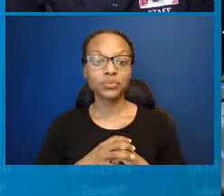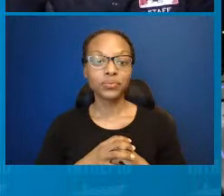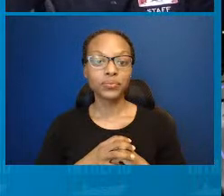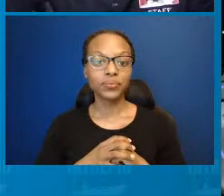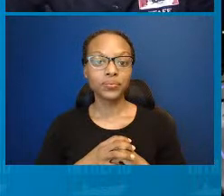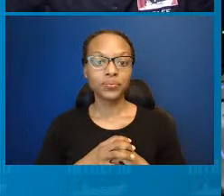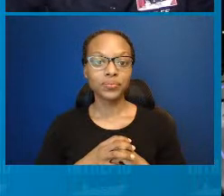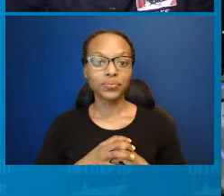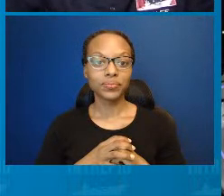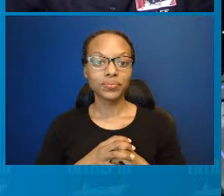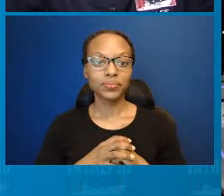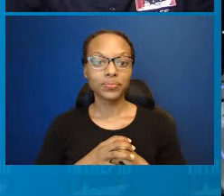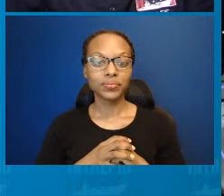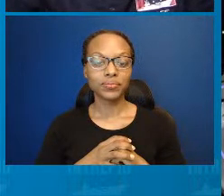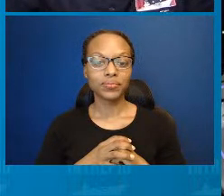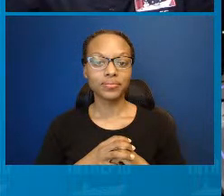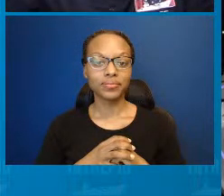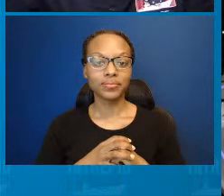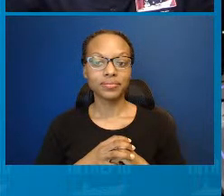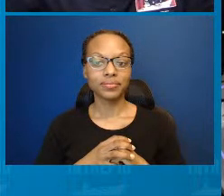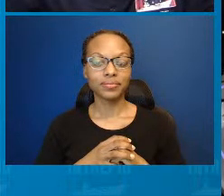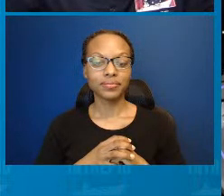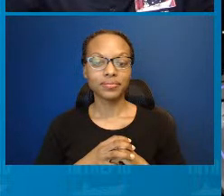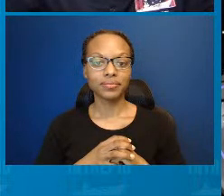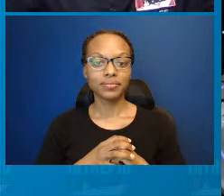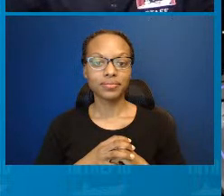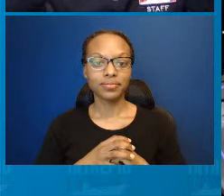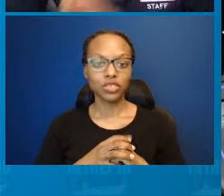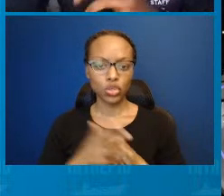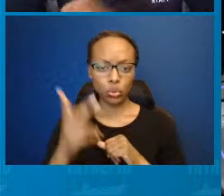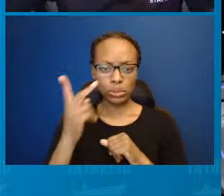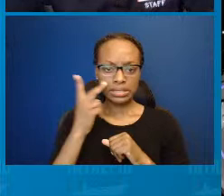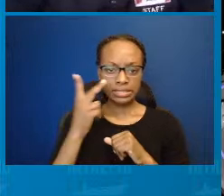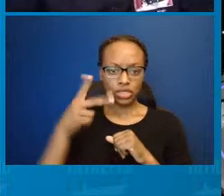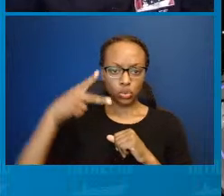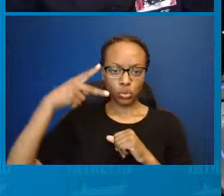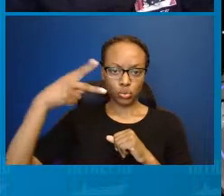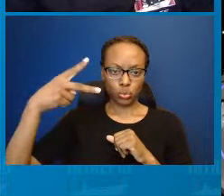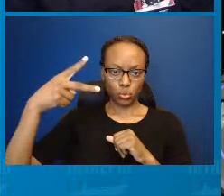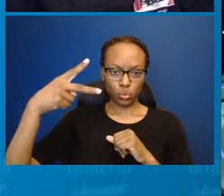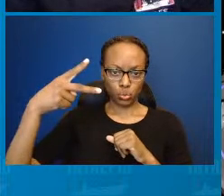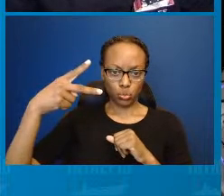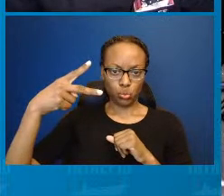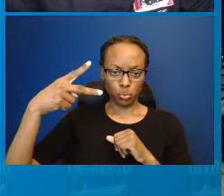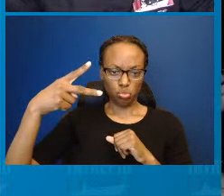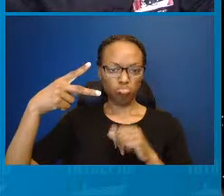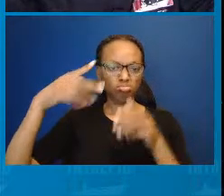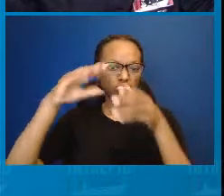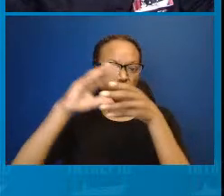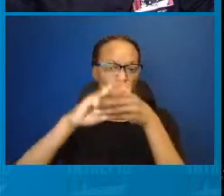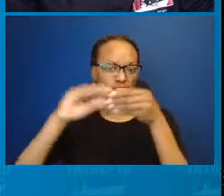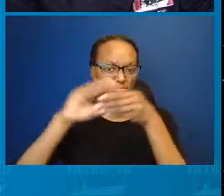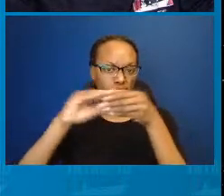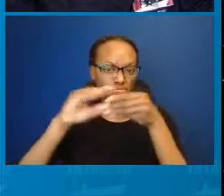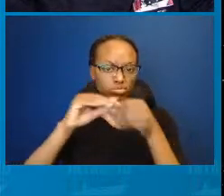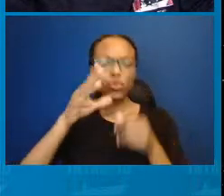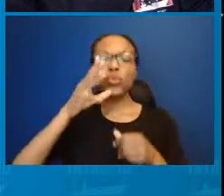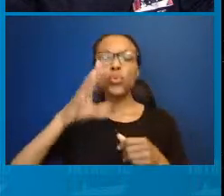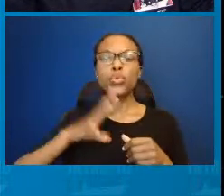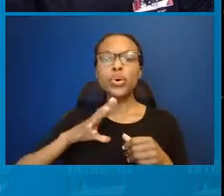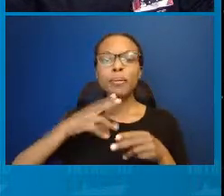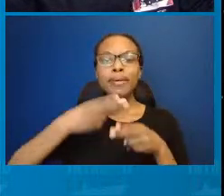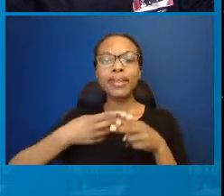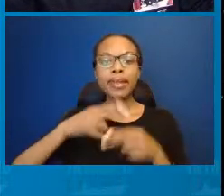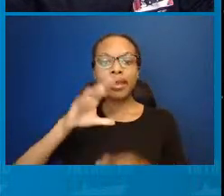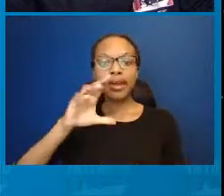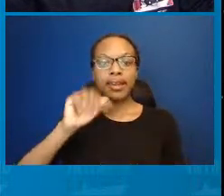So now when we look at these two here, now let me tell you the story about these two. First of all, you have this woman here, Miss